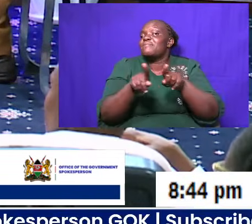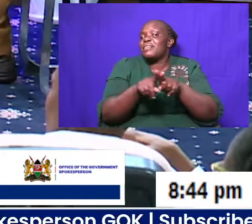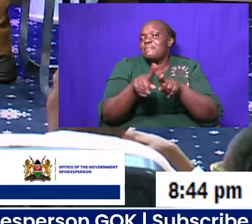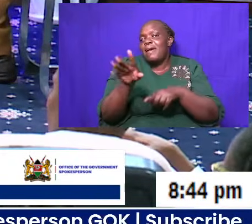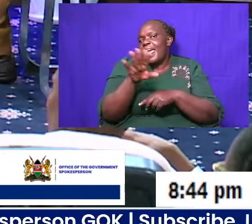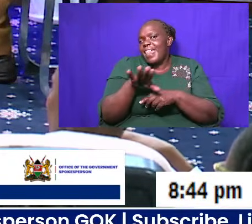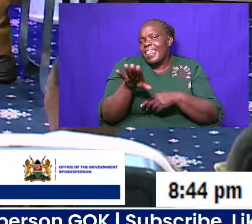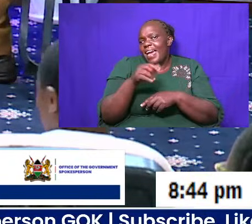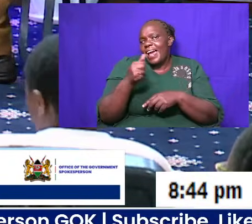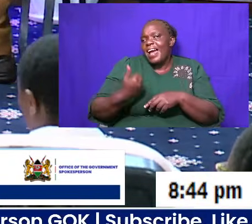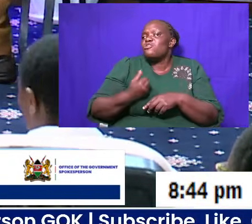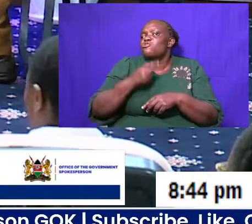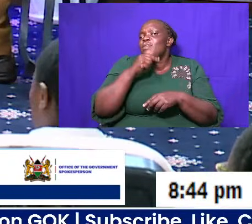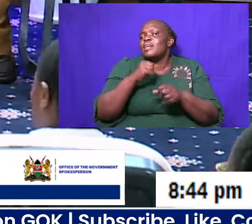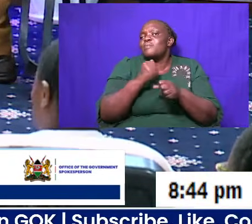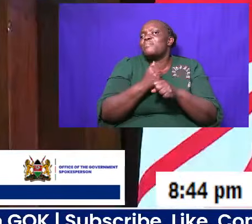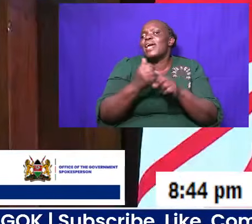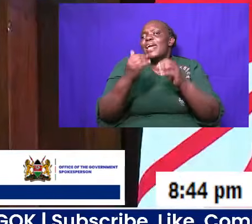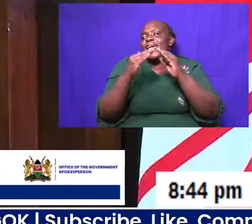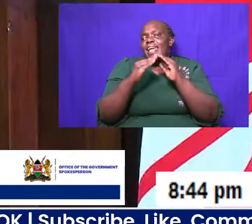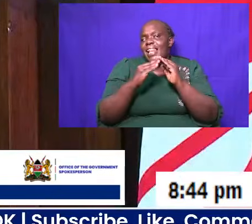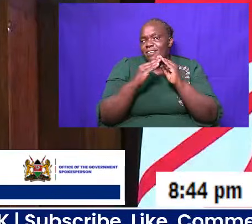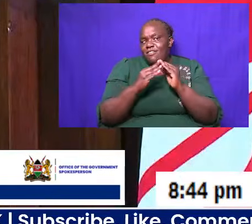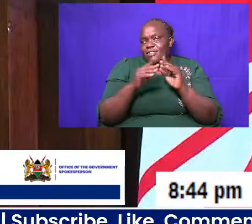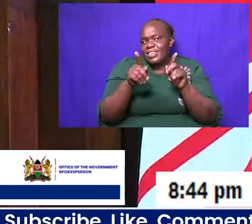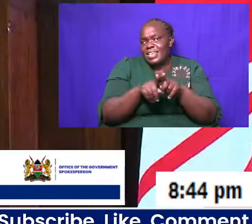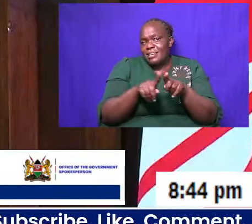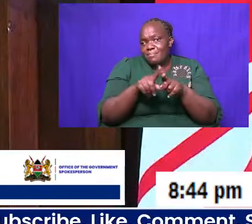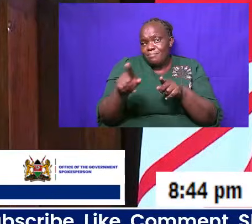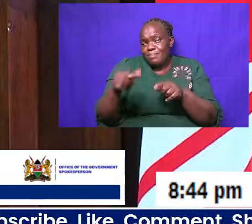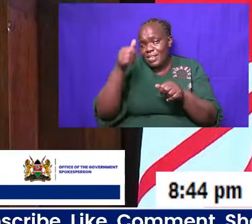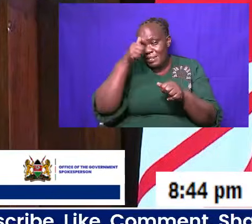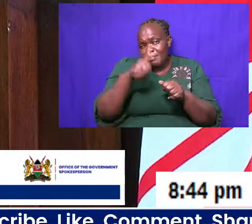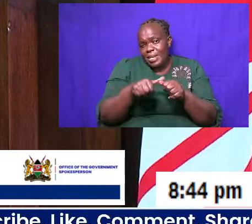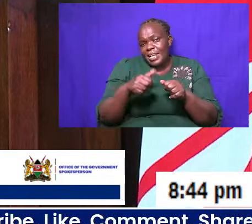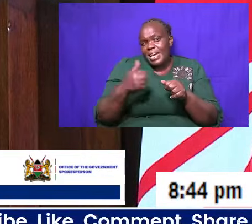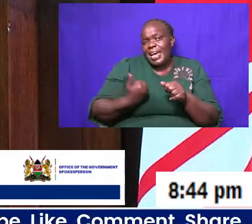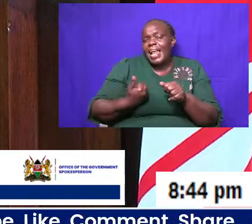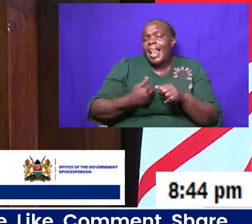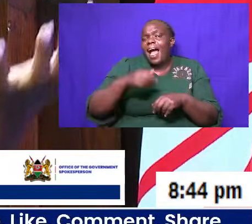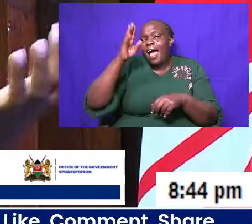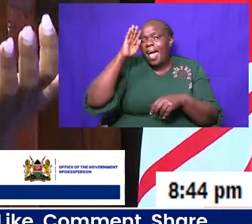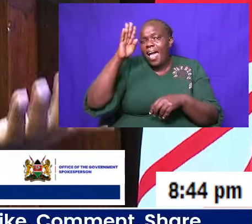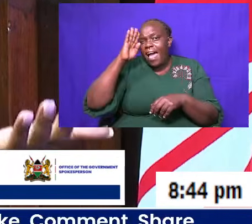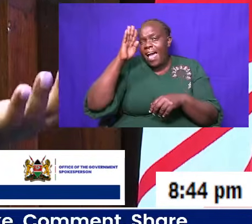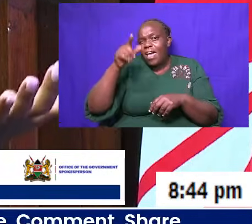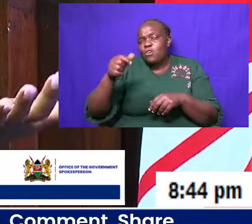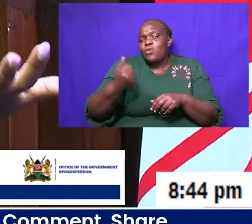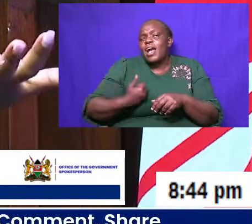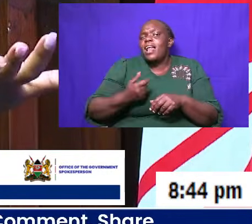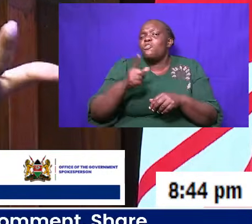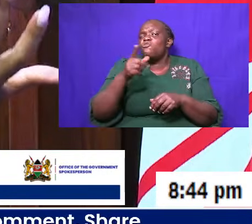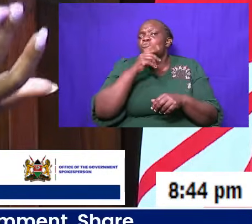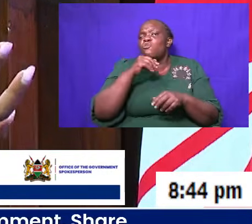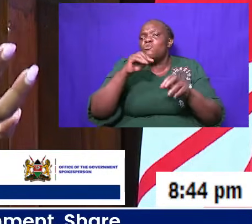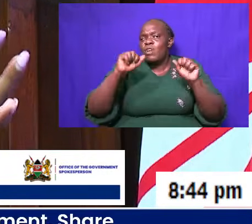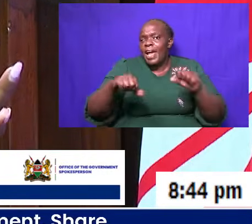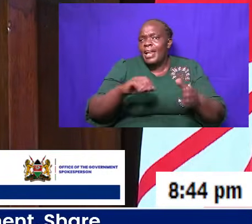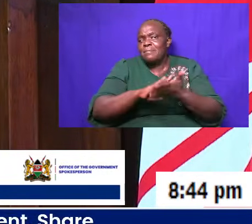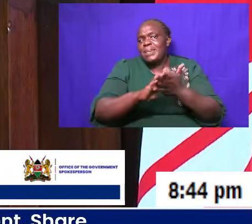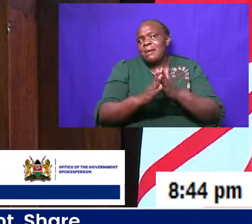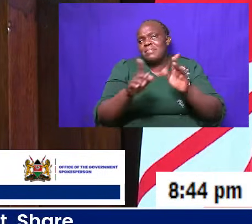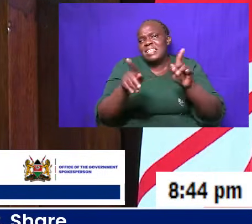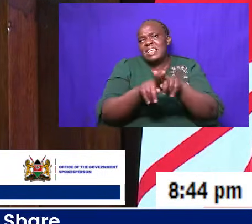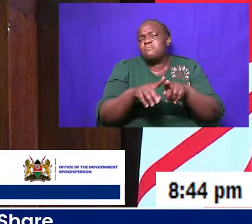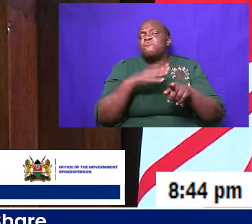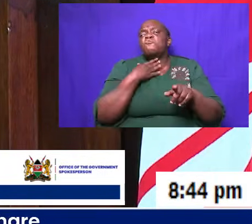And the only thing maybe that is being overemphasized is reminding them that, hey, you girl, you boy, you can become whatever you